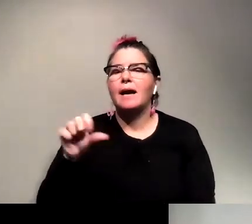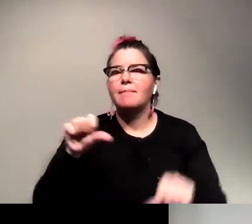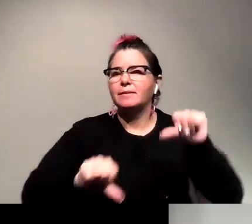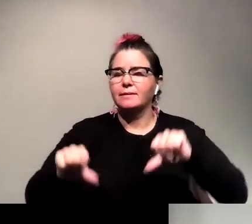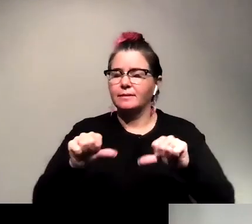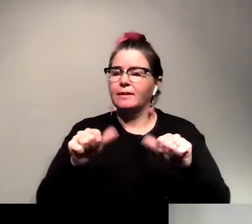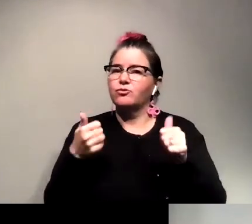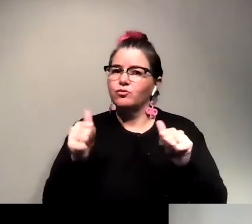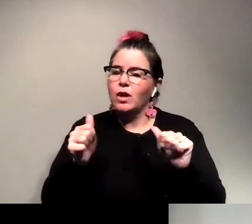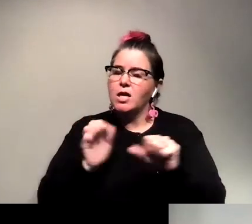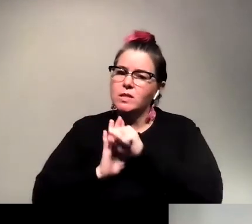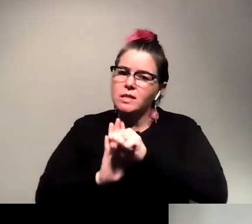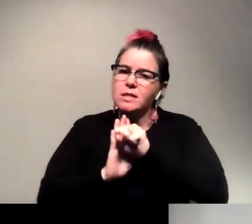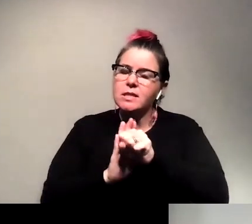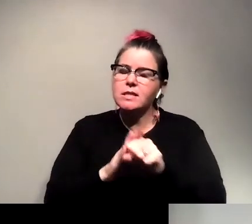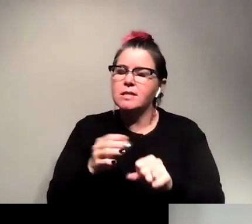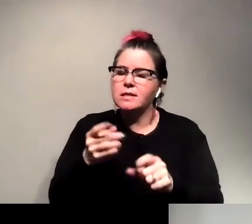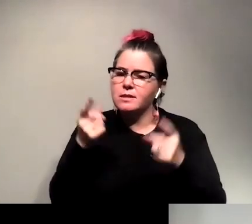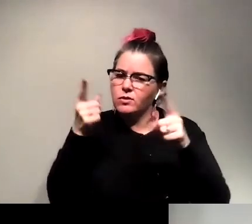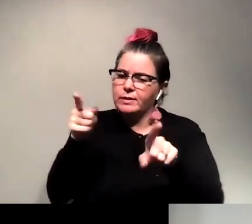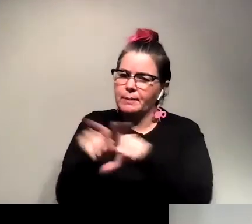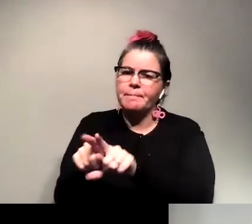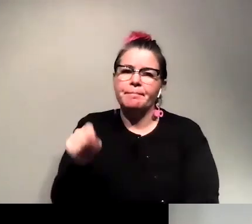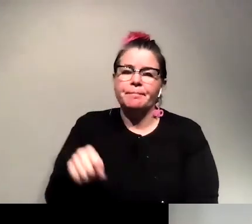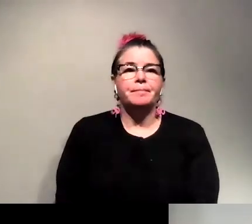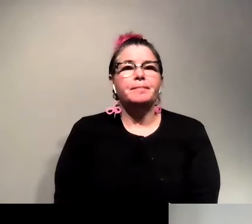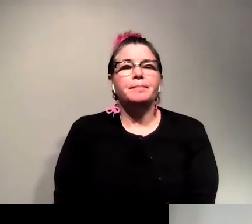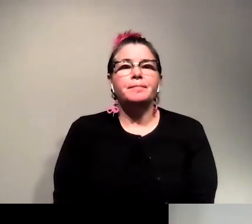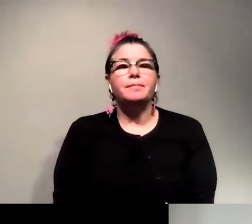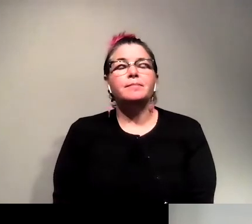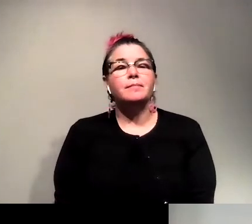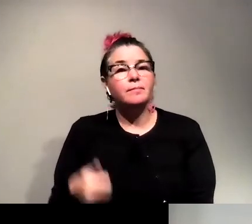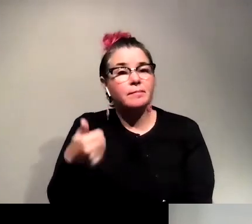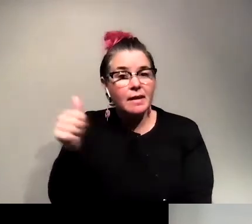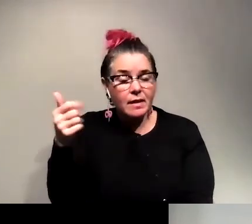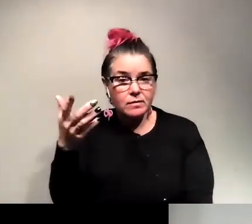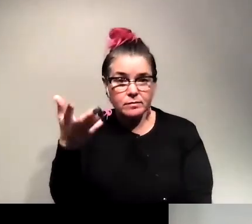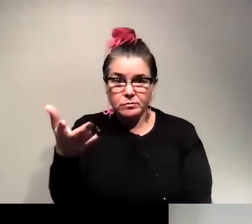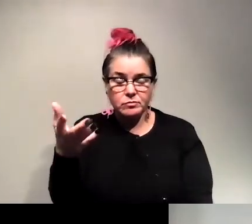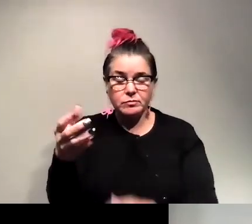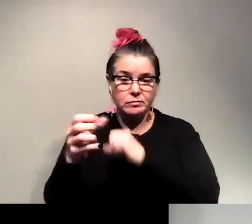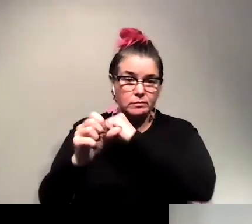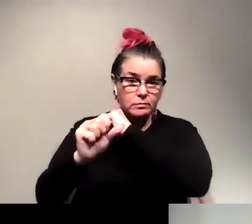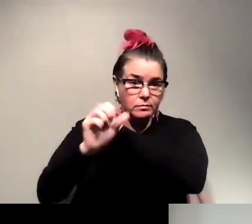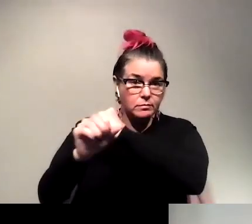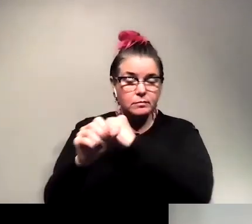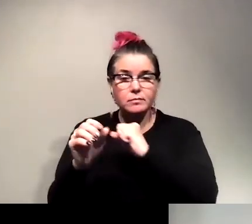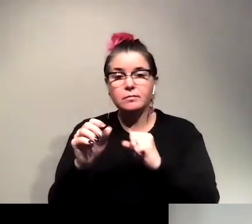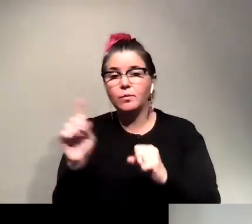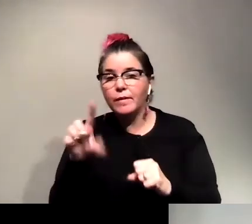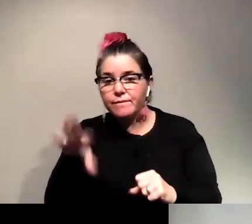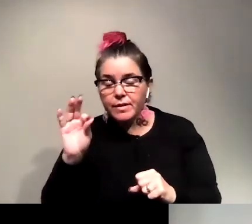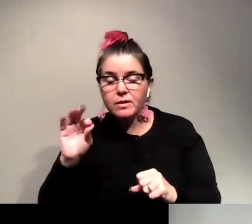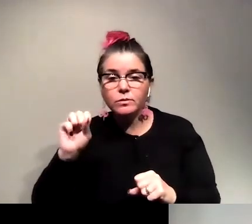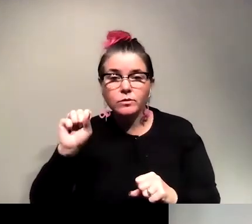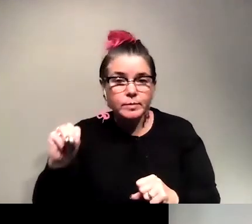to drive that point home right with you. Completely agree. Okay, is there anything that you'd like to plug, places that we can find you on social